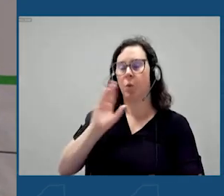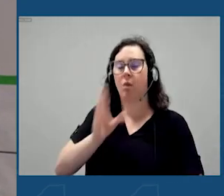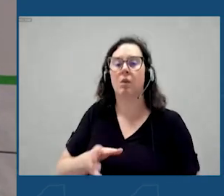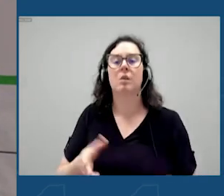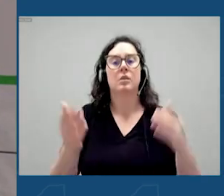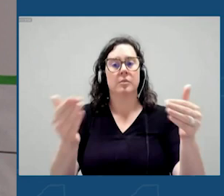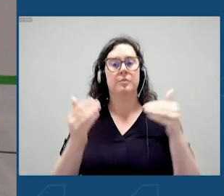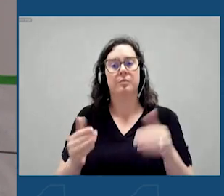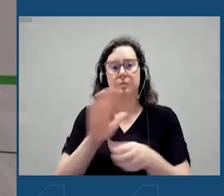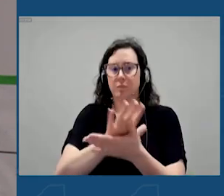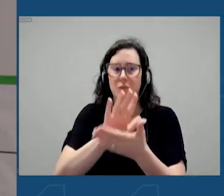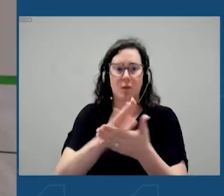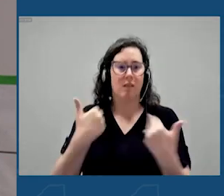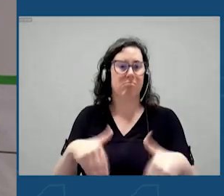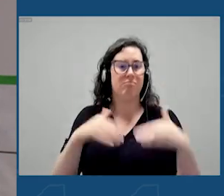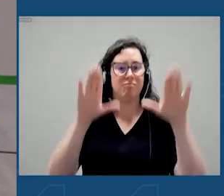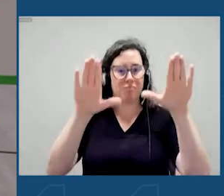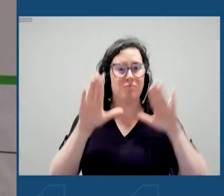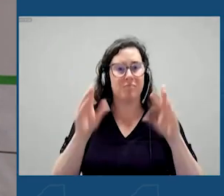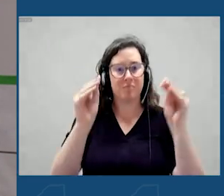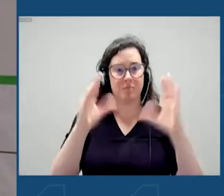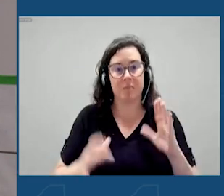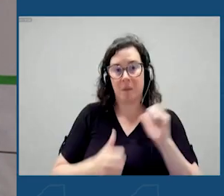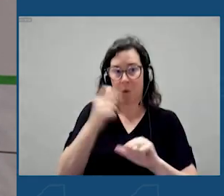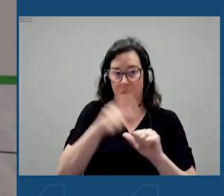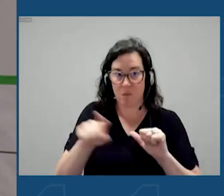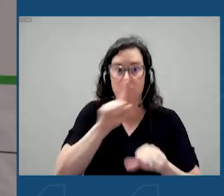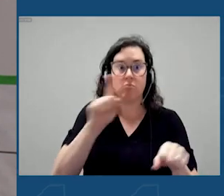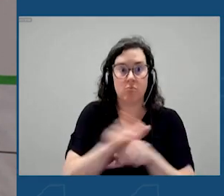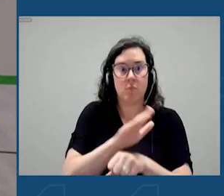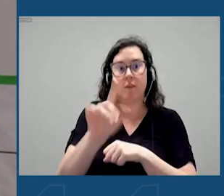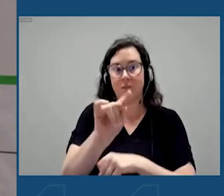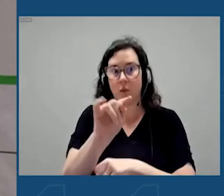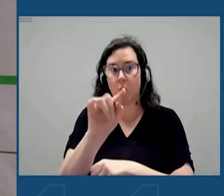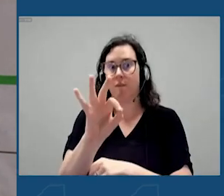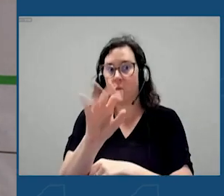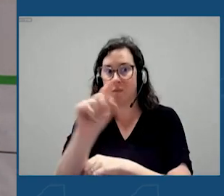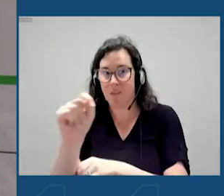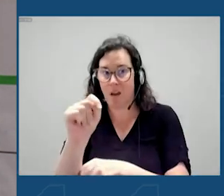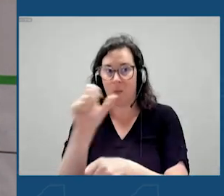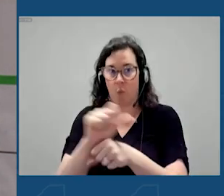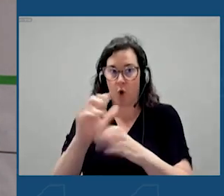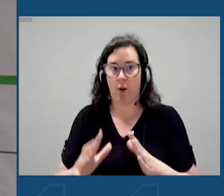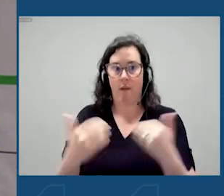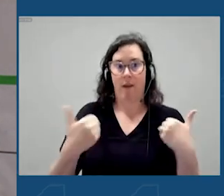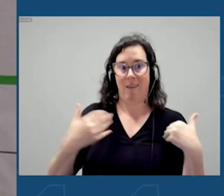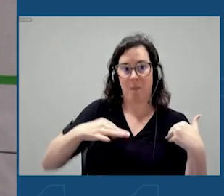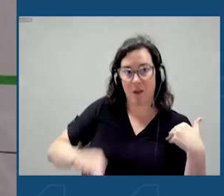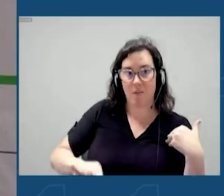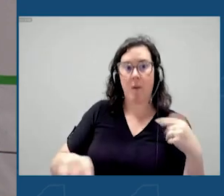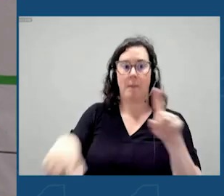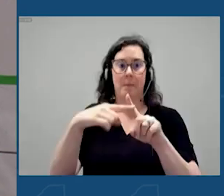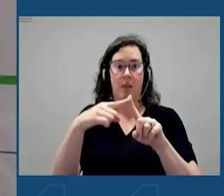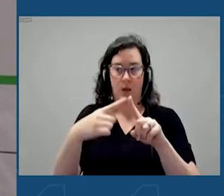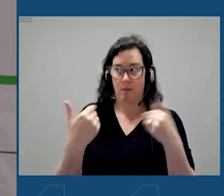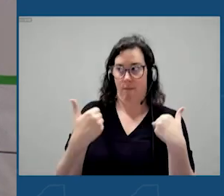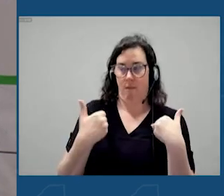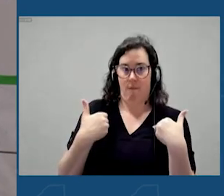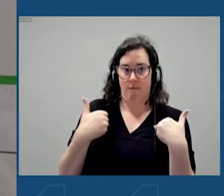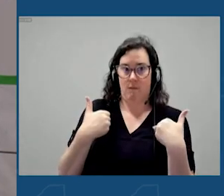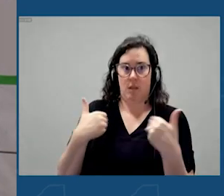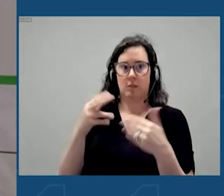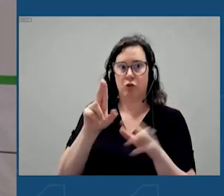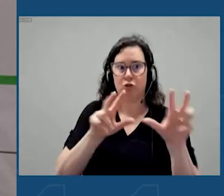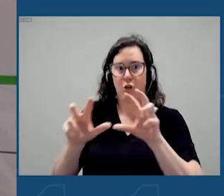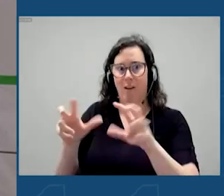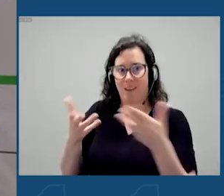exceptional educators, most of whom are full-time salaried employees with benefits and even ownership in Vivvi, tied to the long-term success of the children